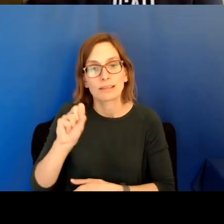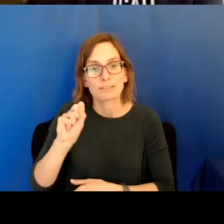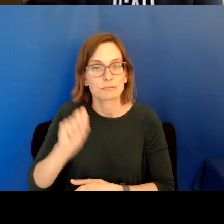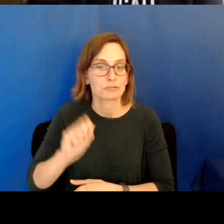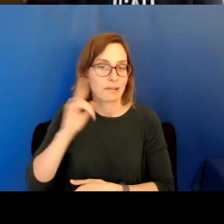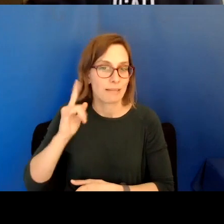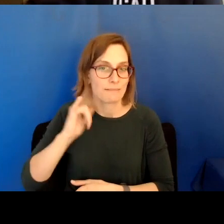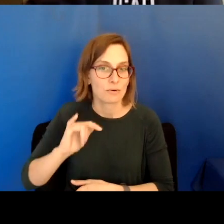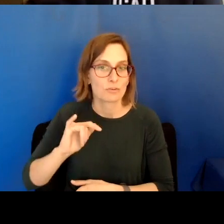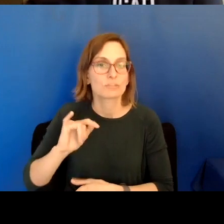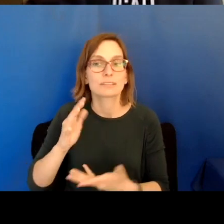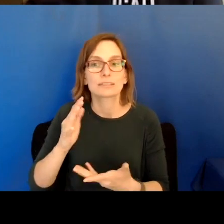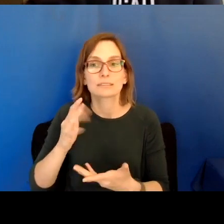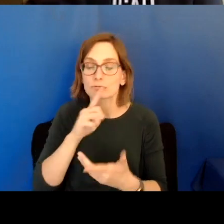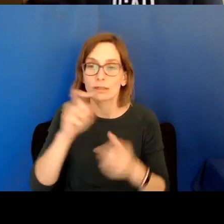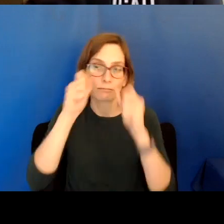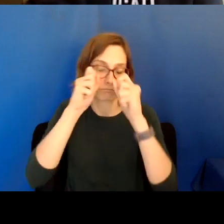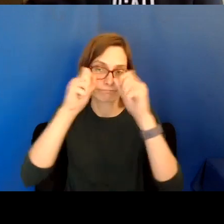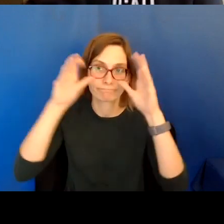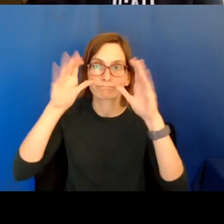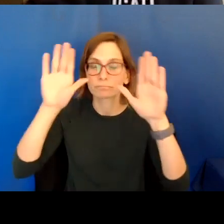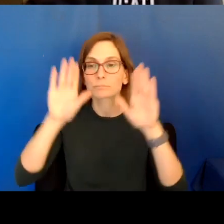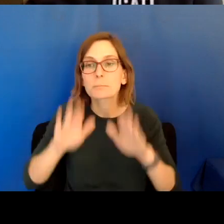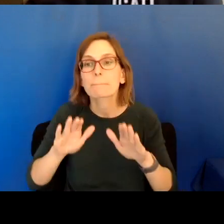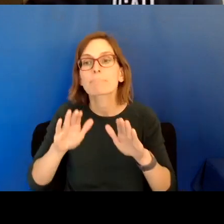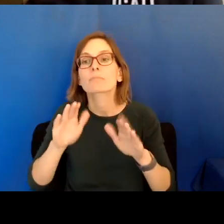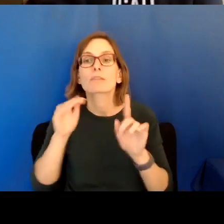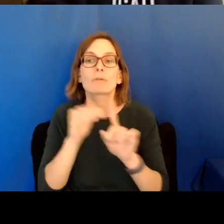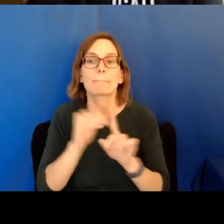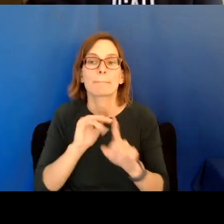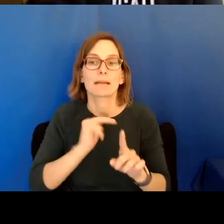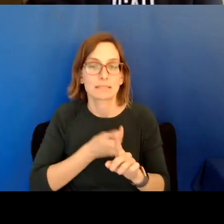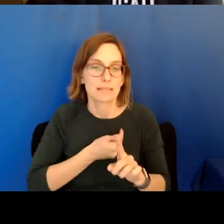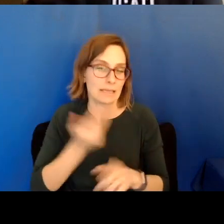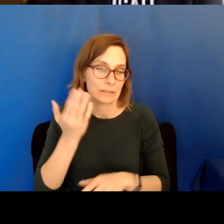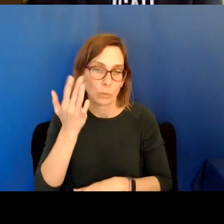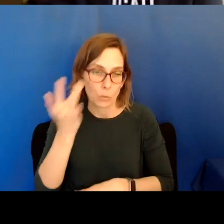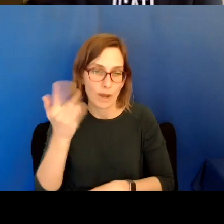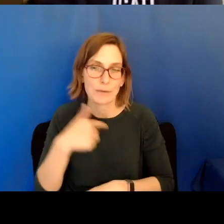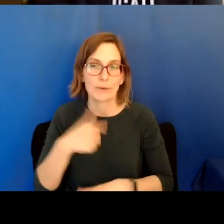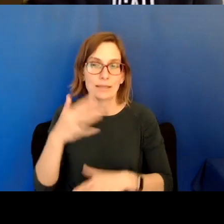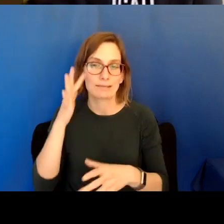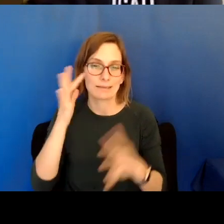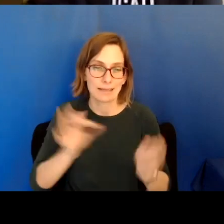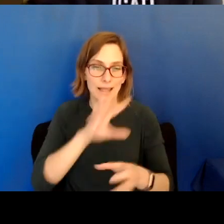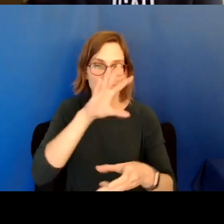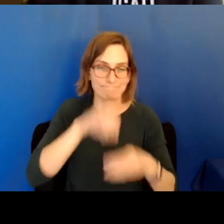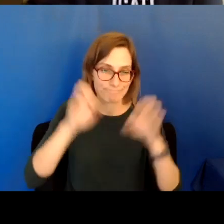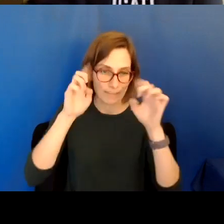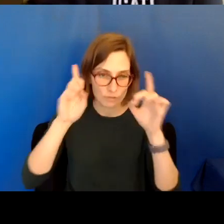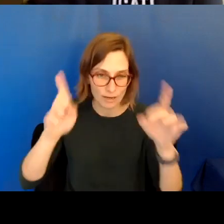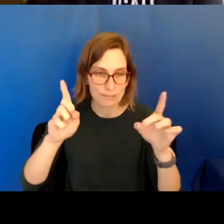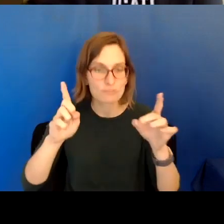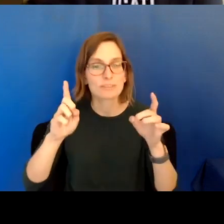California. This was eye-opening. This reminds us why we have chosen to be educators.